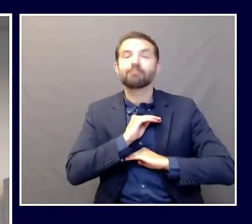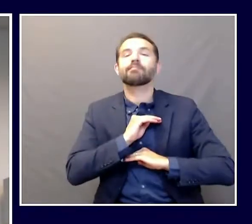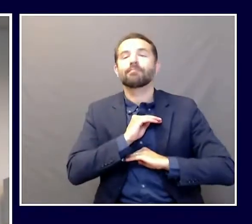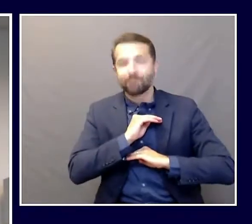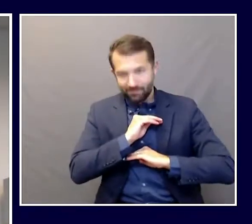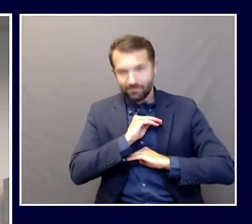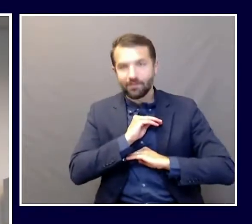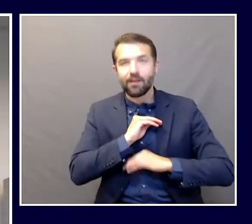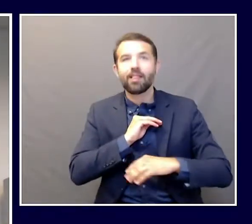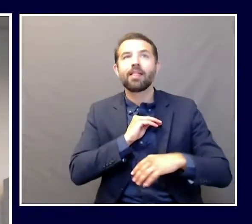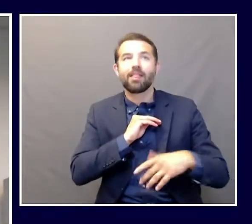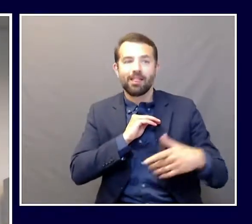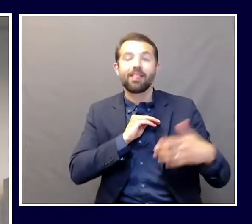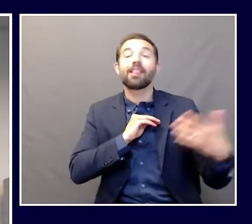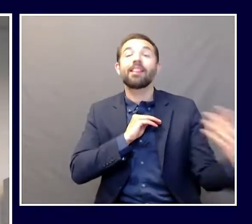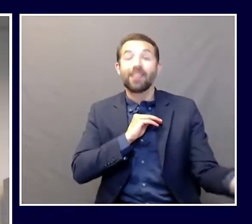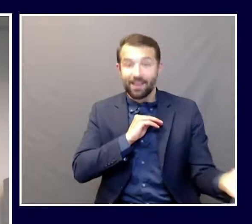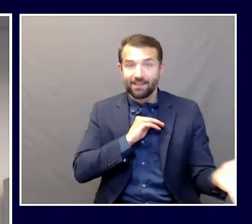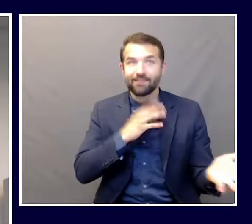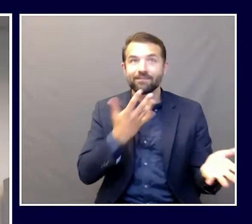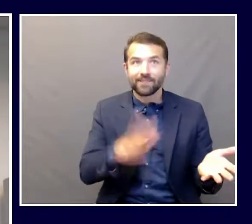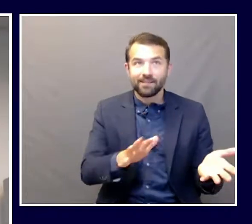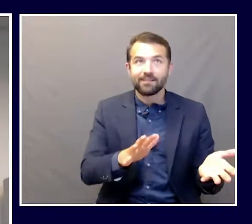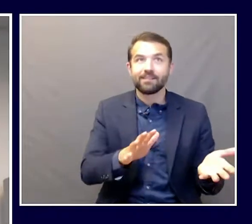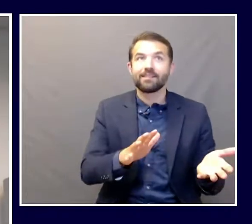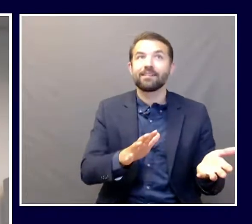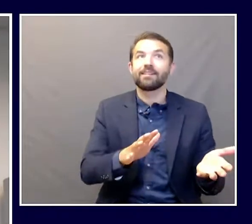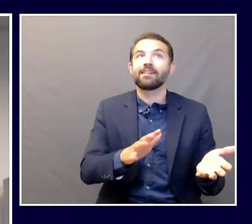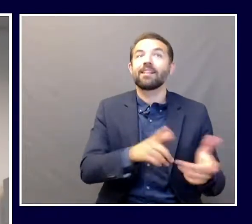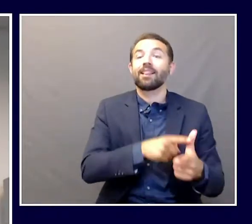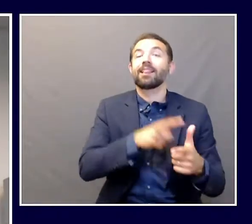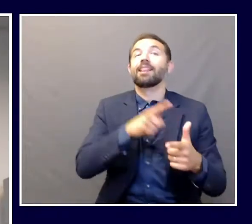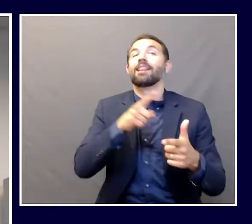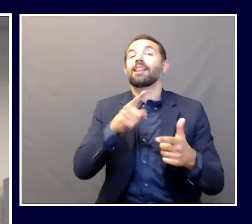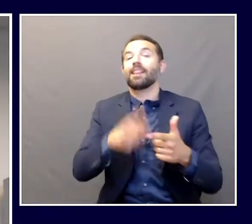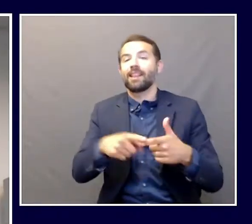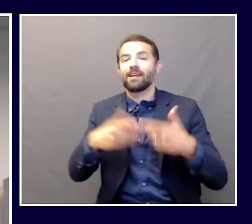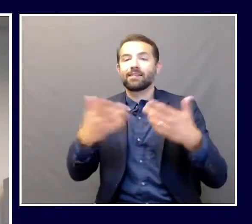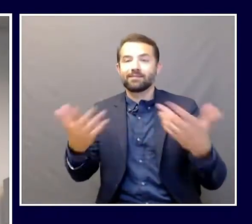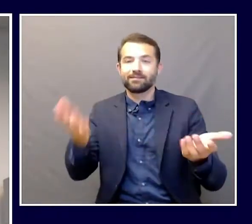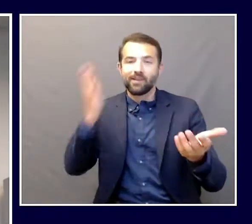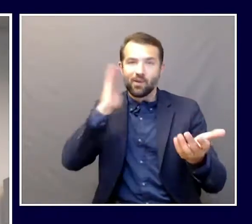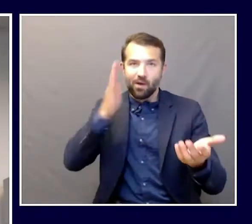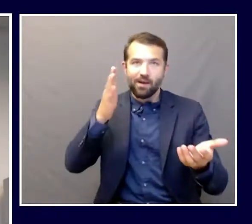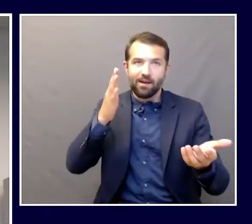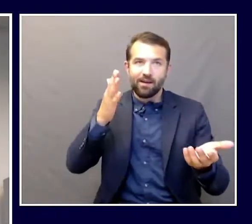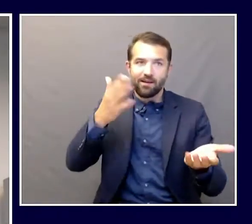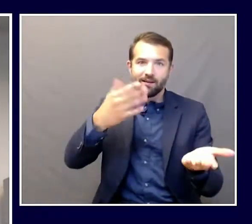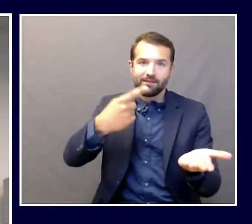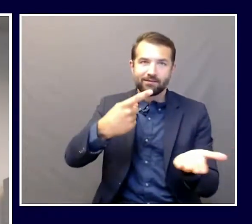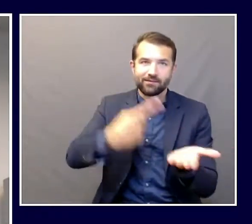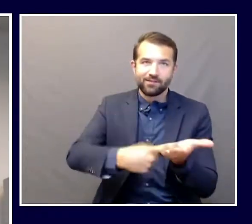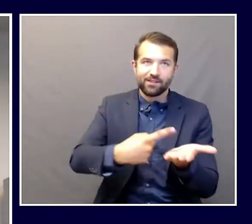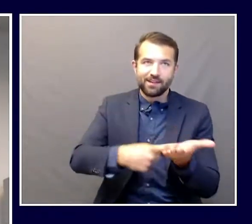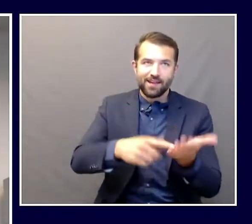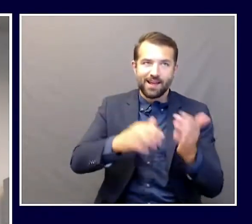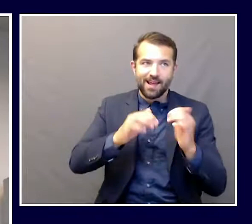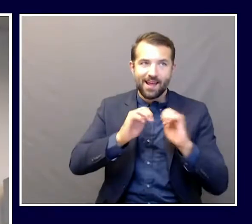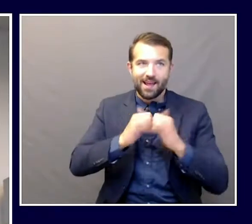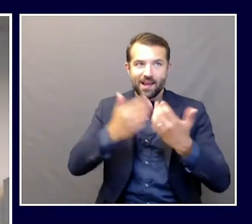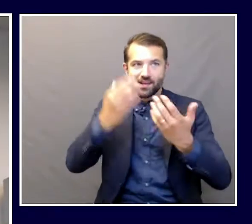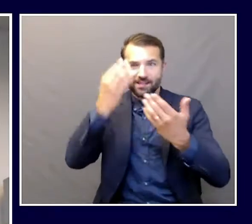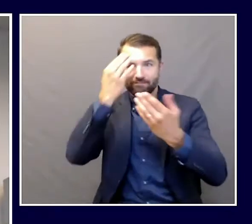those hurdles have been overcome, then we'll talk about making that person more available,